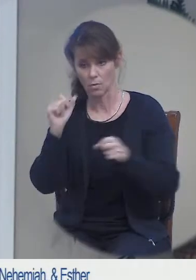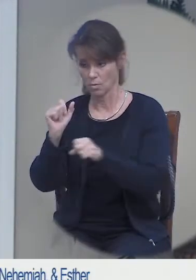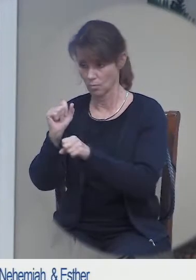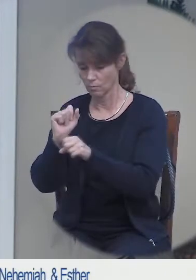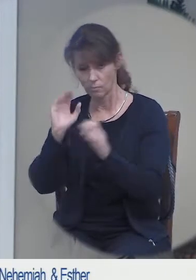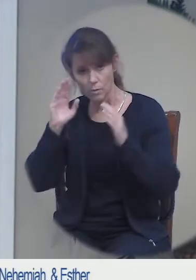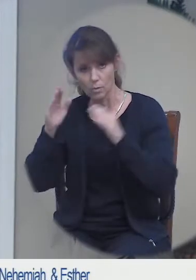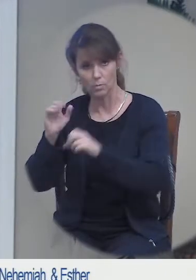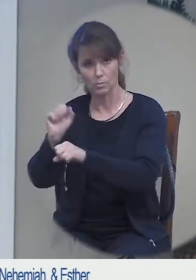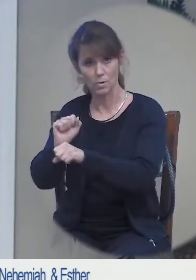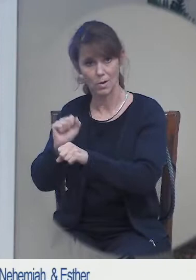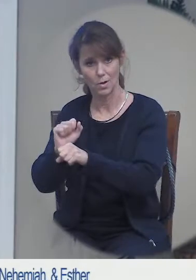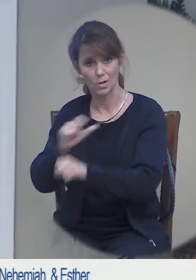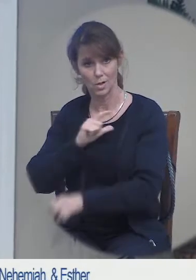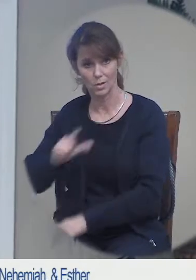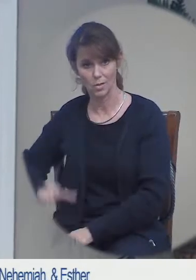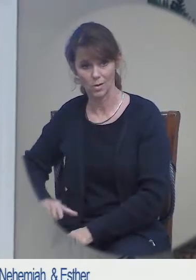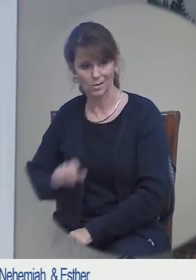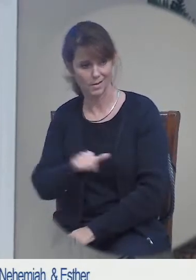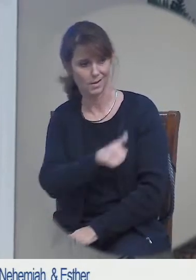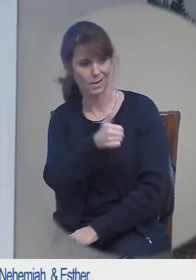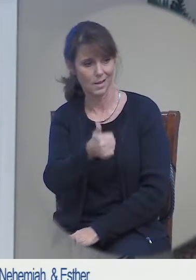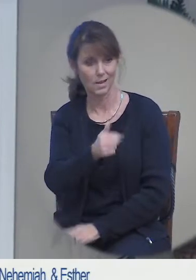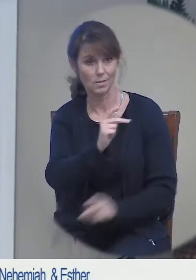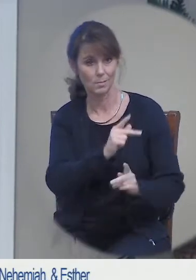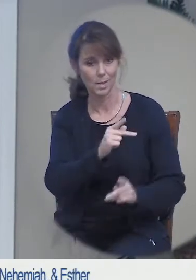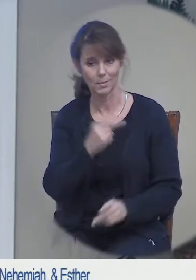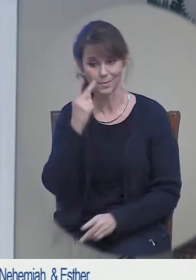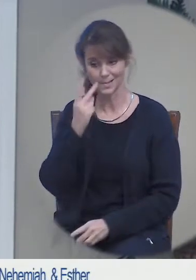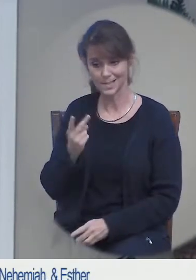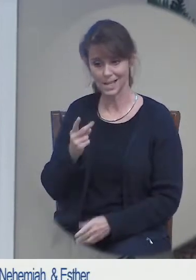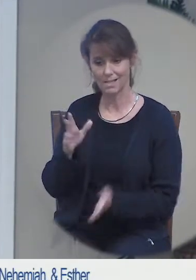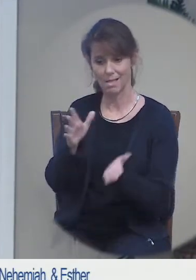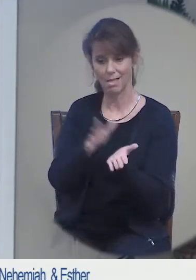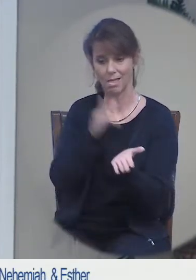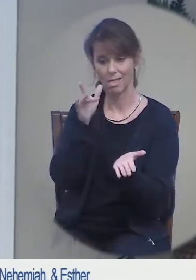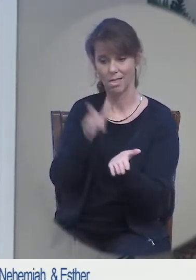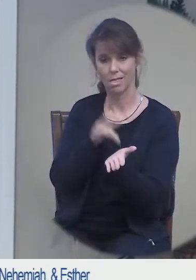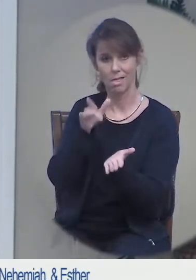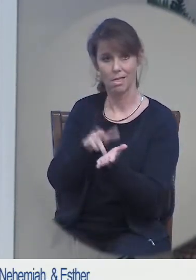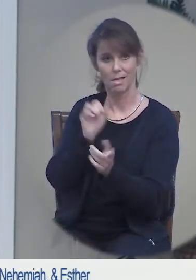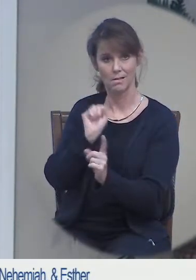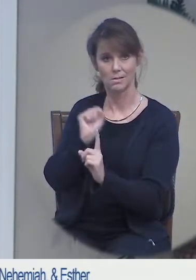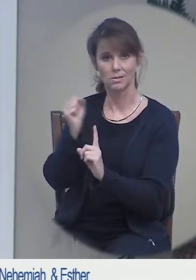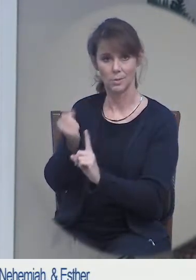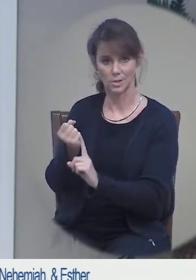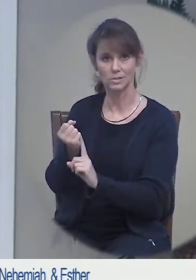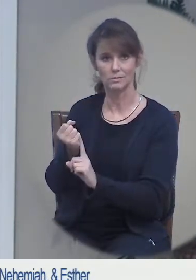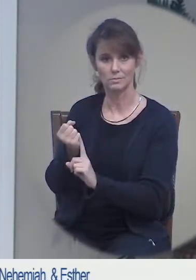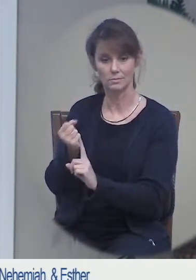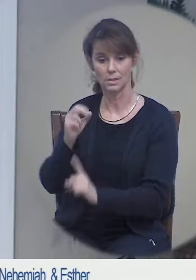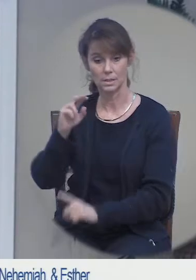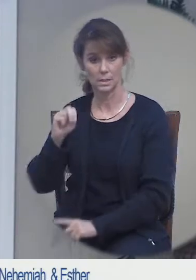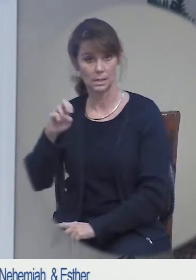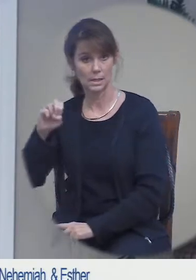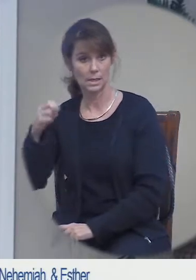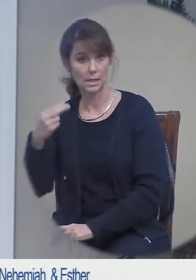nobles, are taking advantage of that situation. So, how does Nehemiah respond to